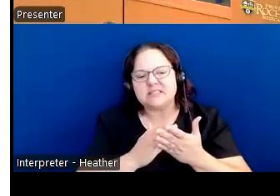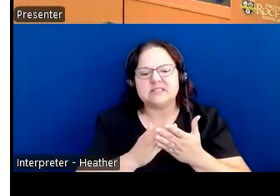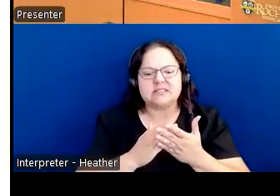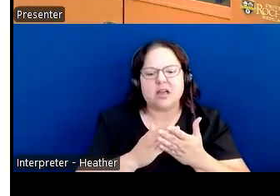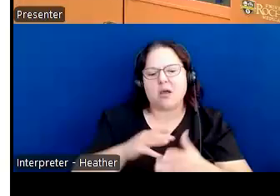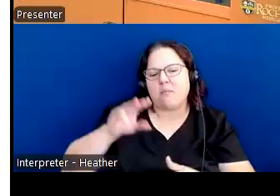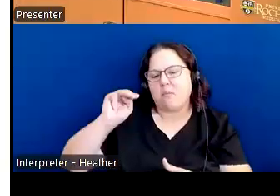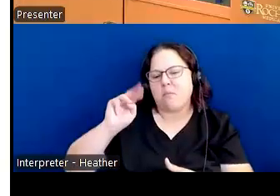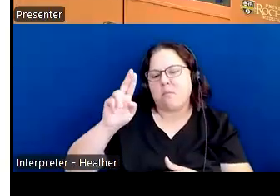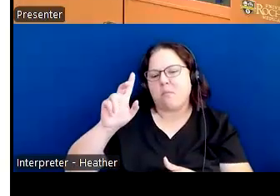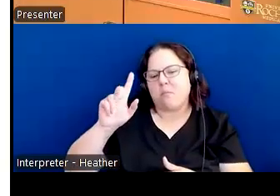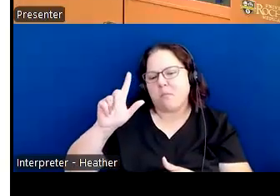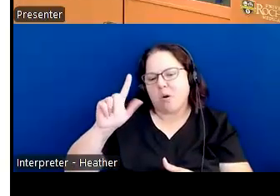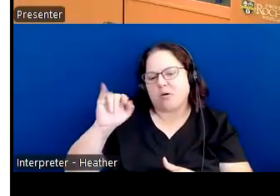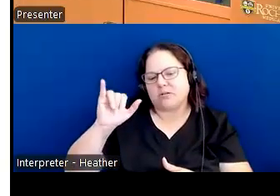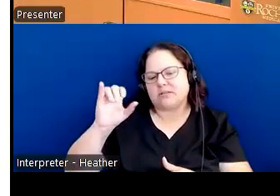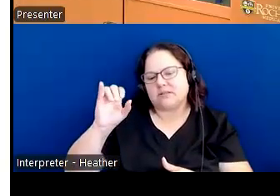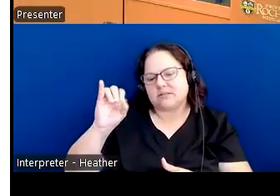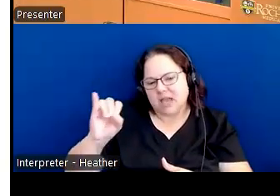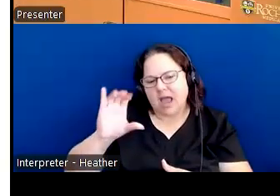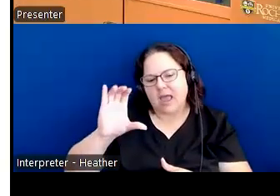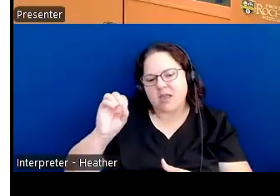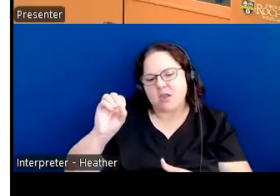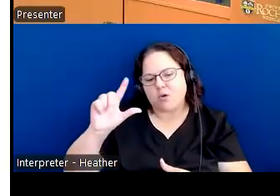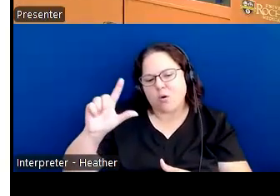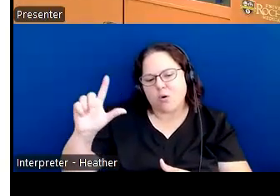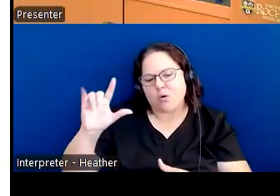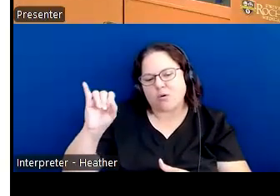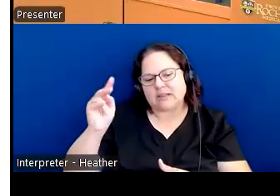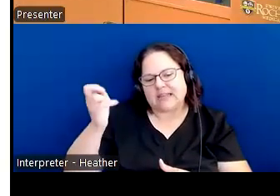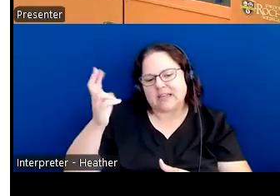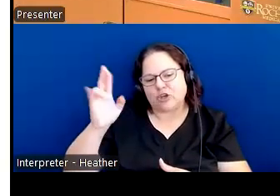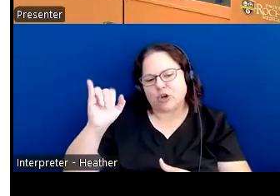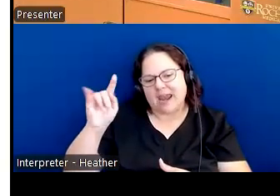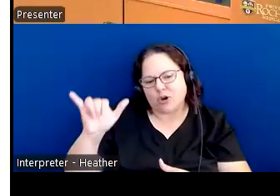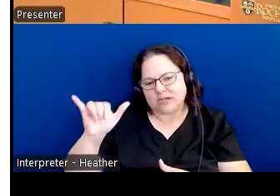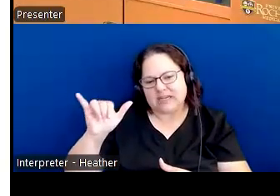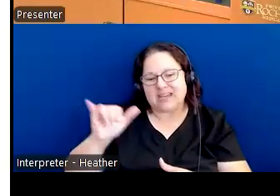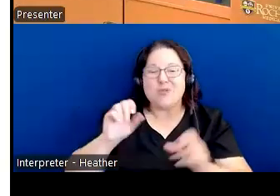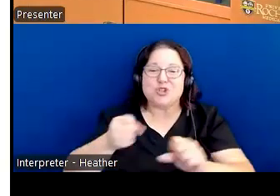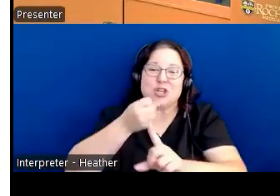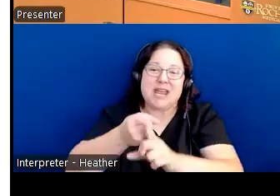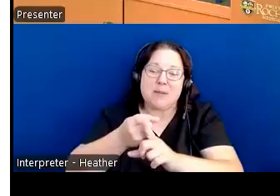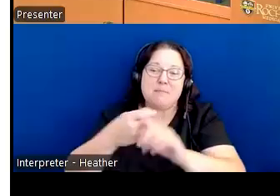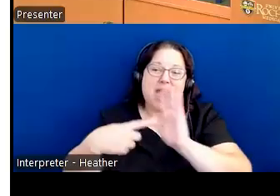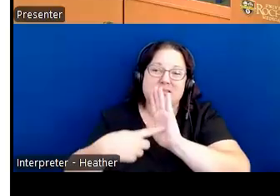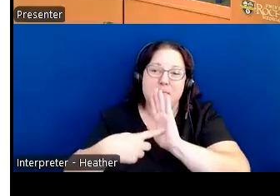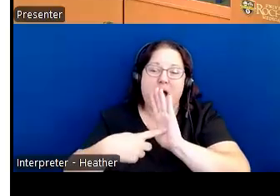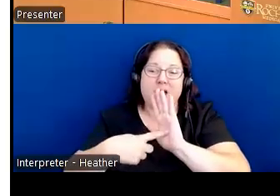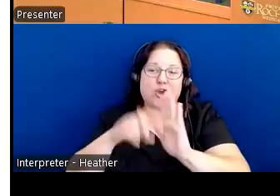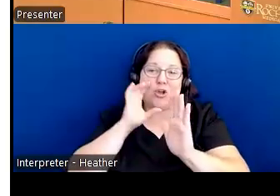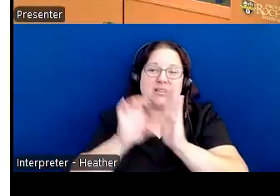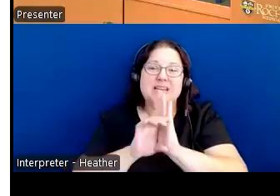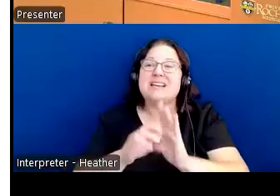models like that. Just kind of wondering like how you guys dealt with that, just especially if this is going to be used for predictions. And then